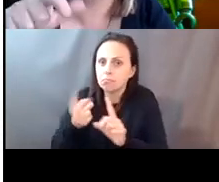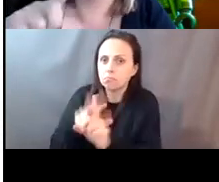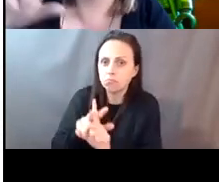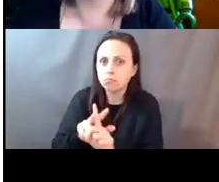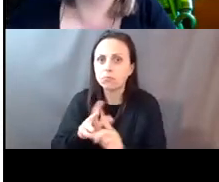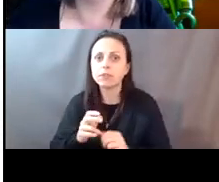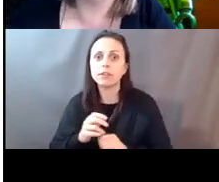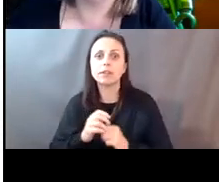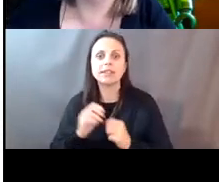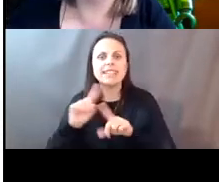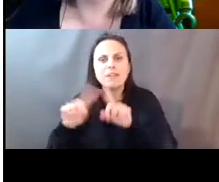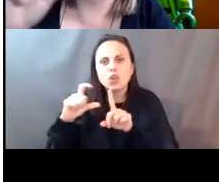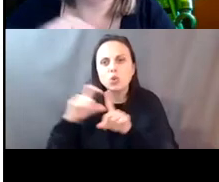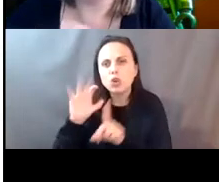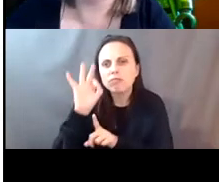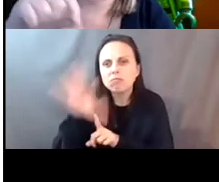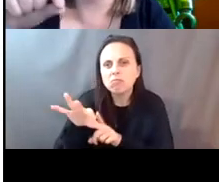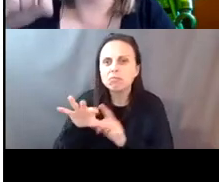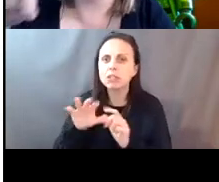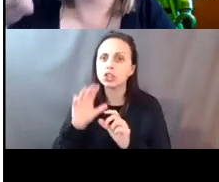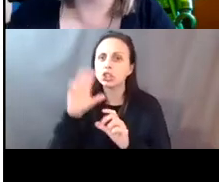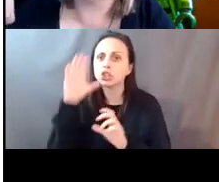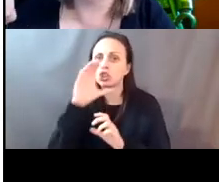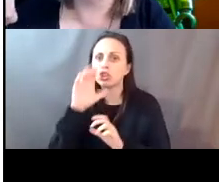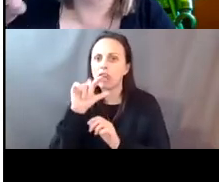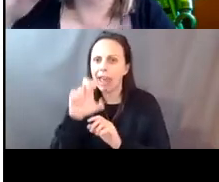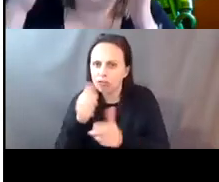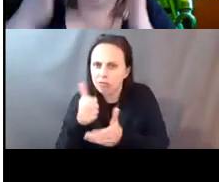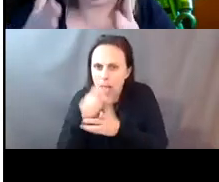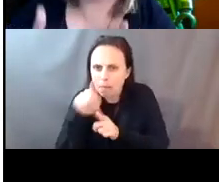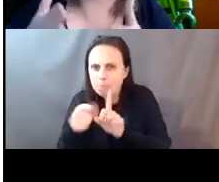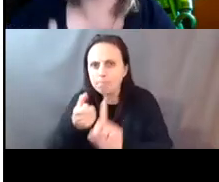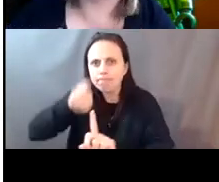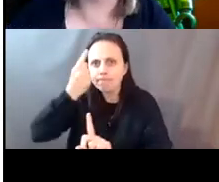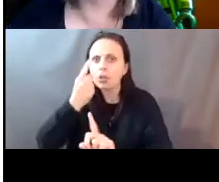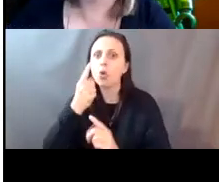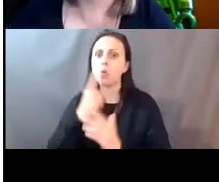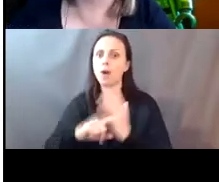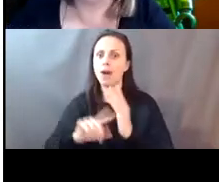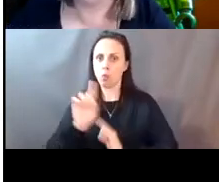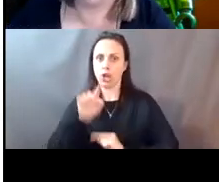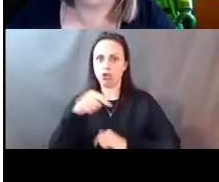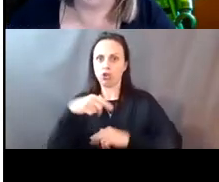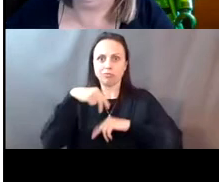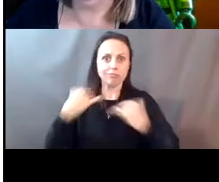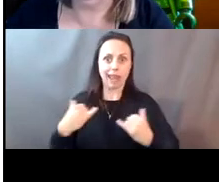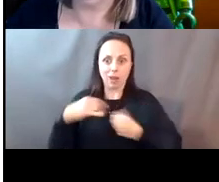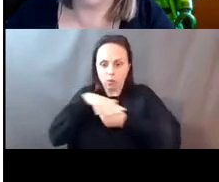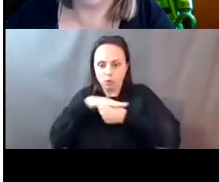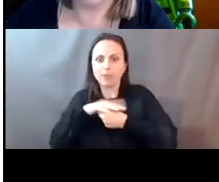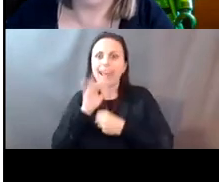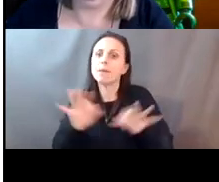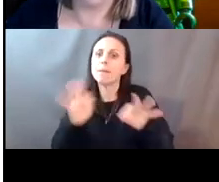clues that you could give the search engines to make sure that they really understand that where you are, if that's really important to